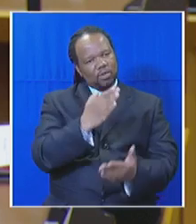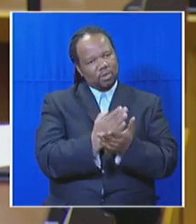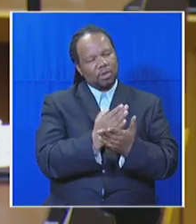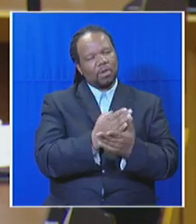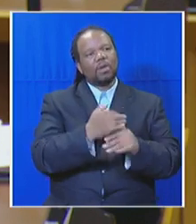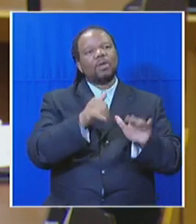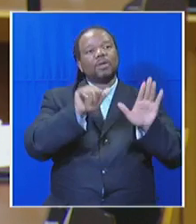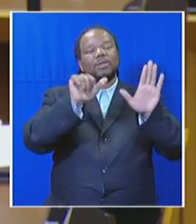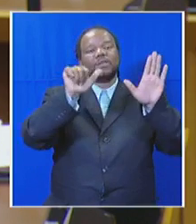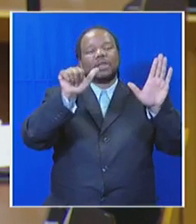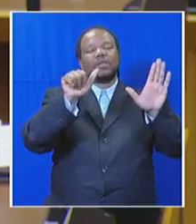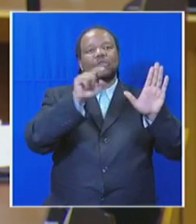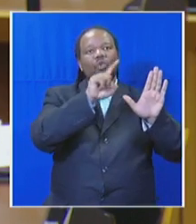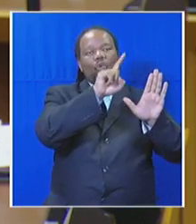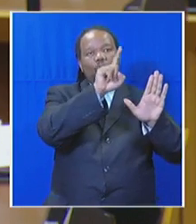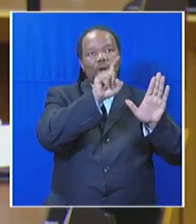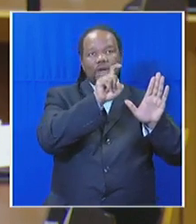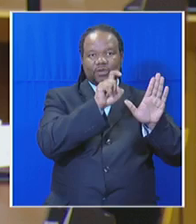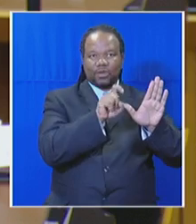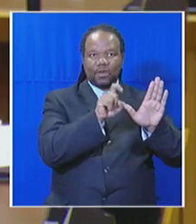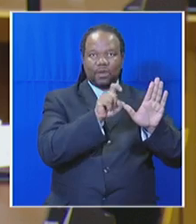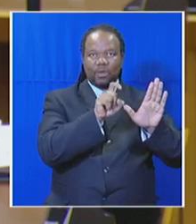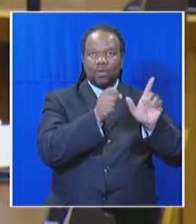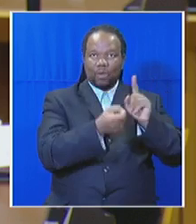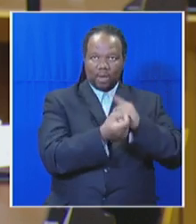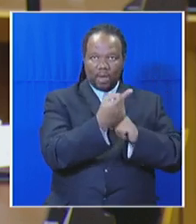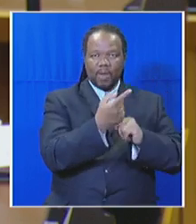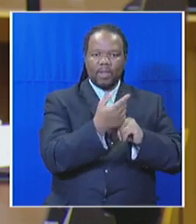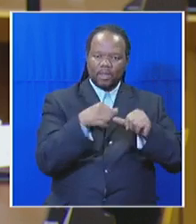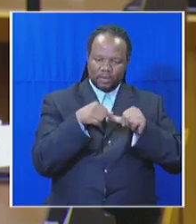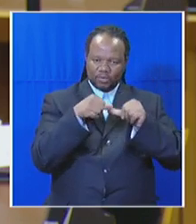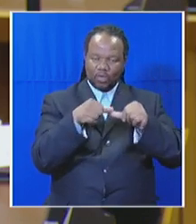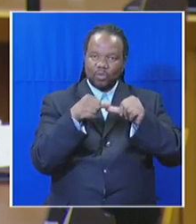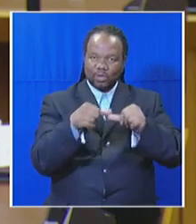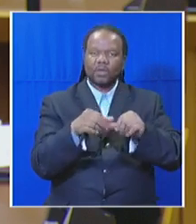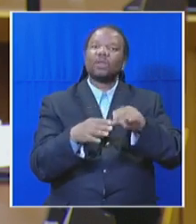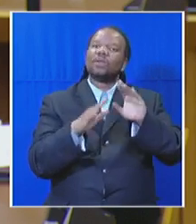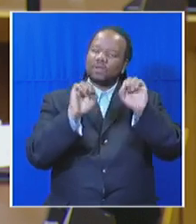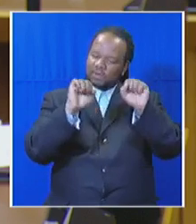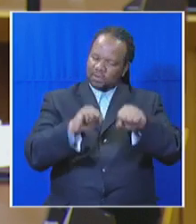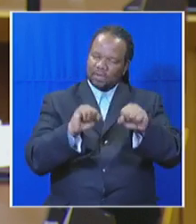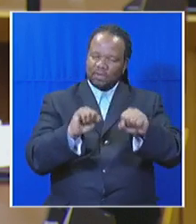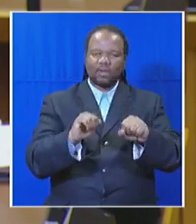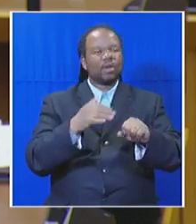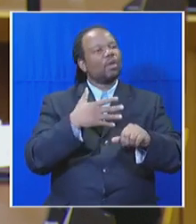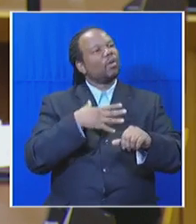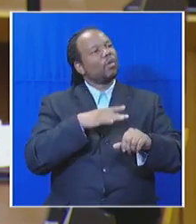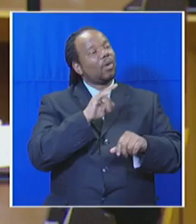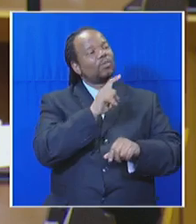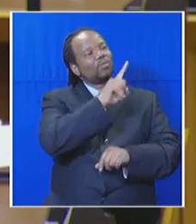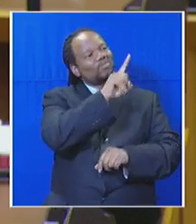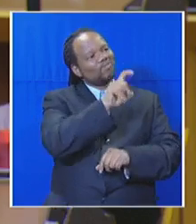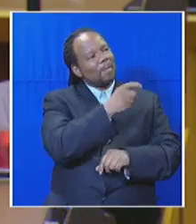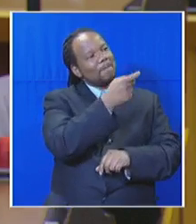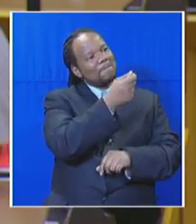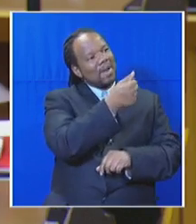to, let's go on because we want that question to be answered. Yes. We want to know when is he paying back the money.